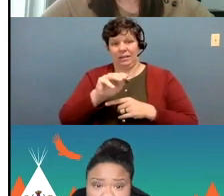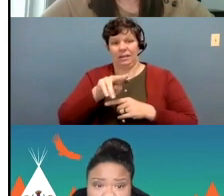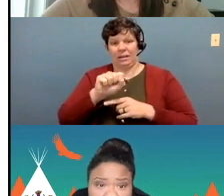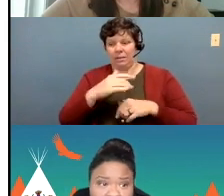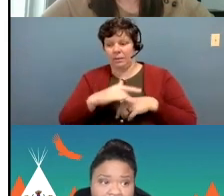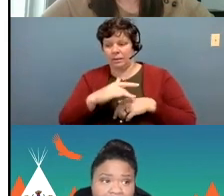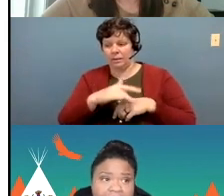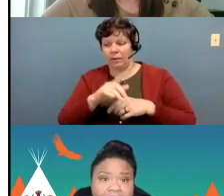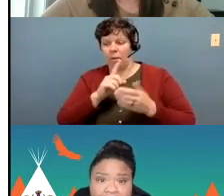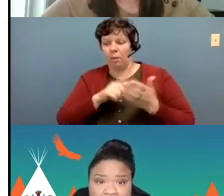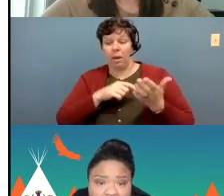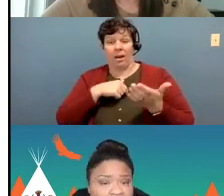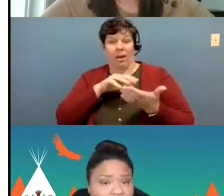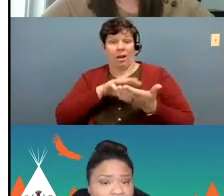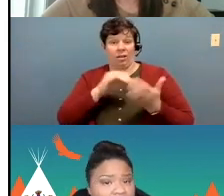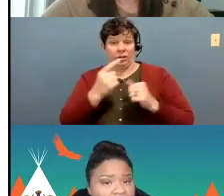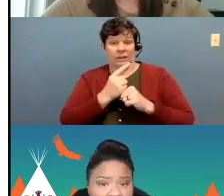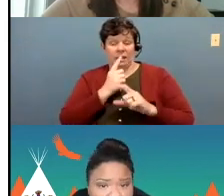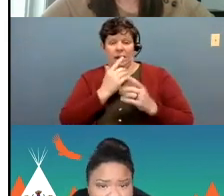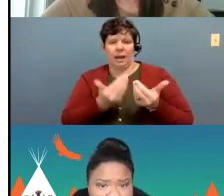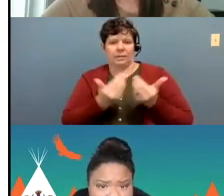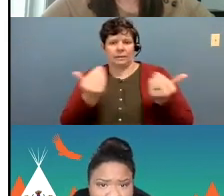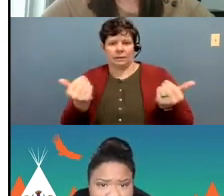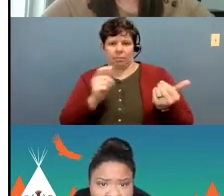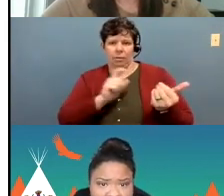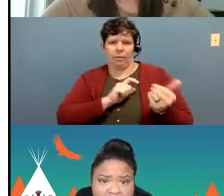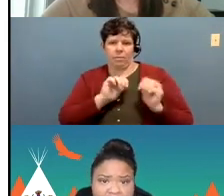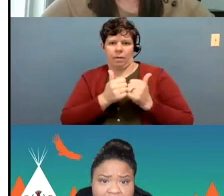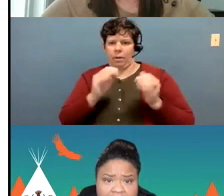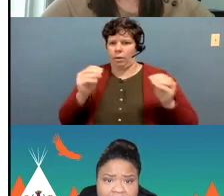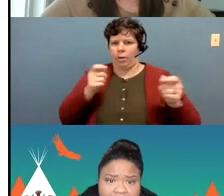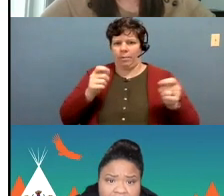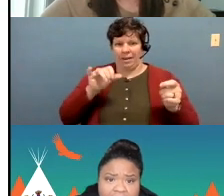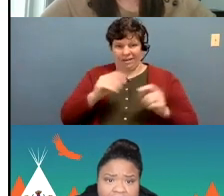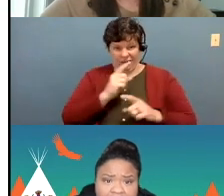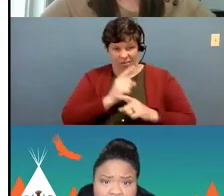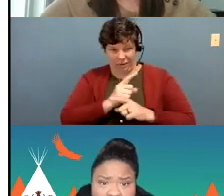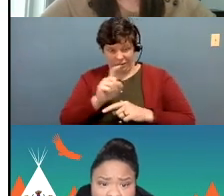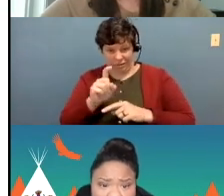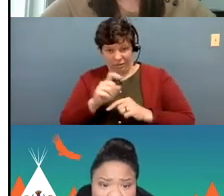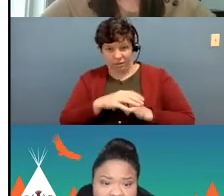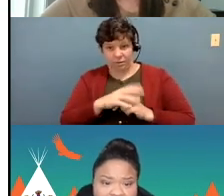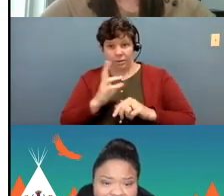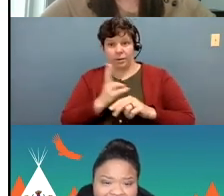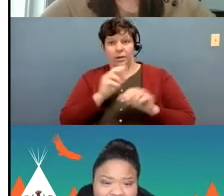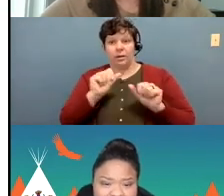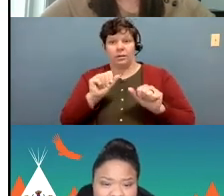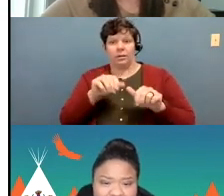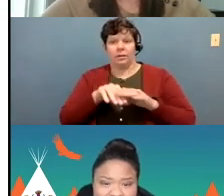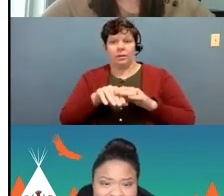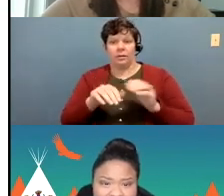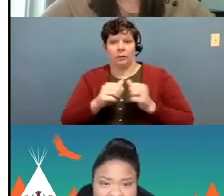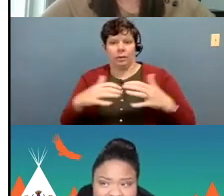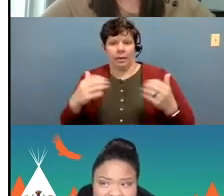learned today, standalone from any law enforcement agency. Is that correct? That it's usable without